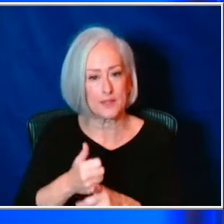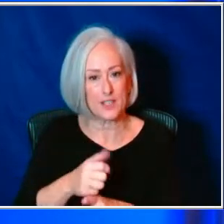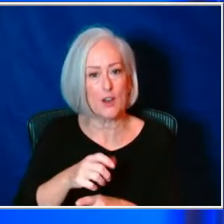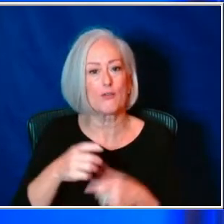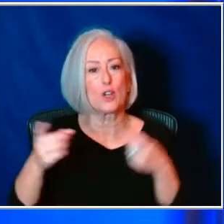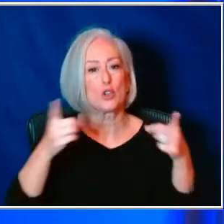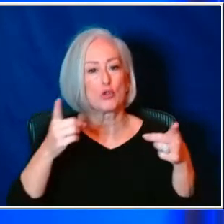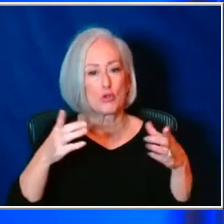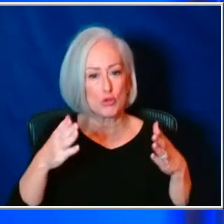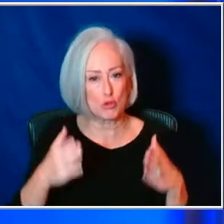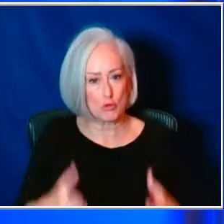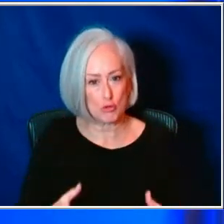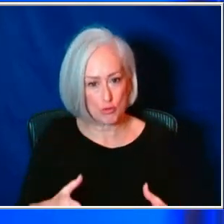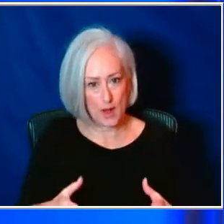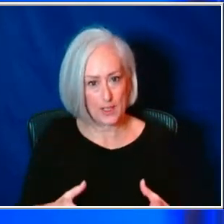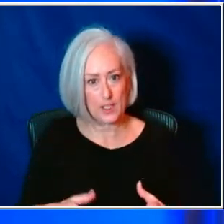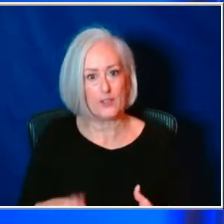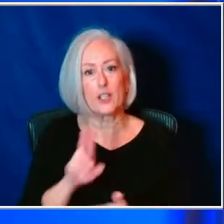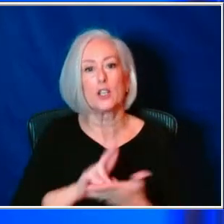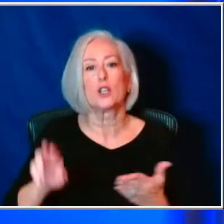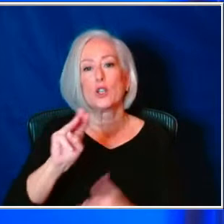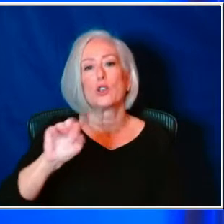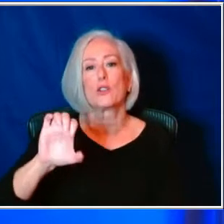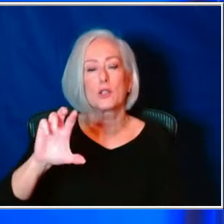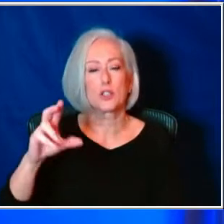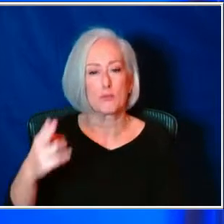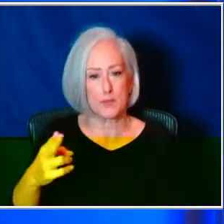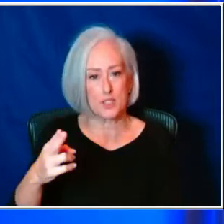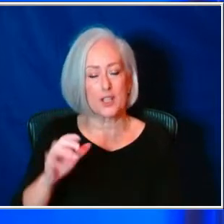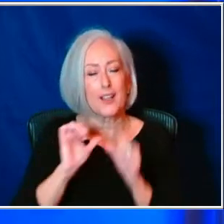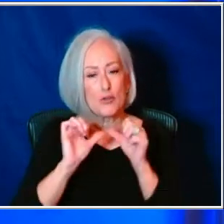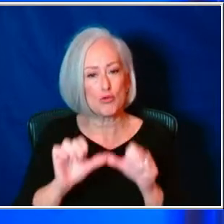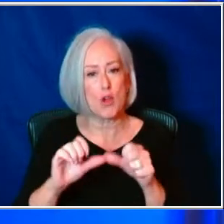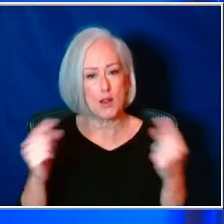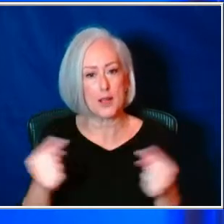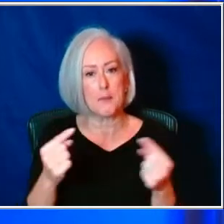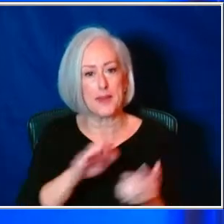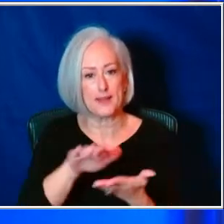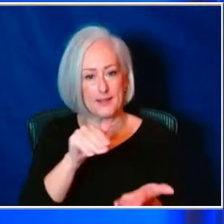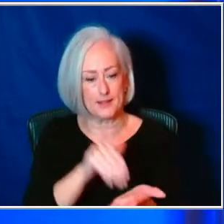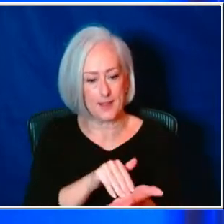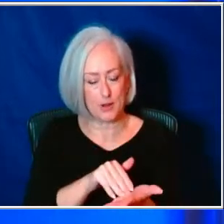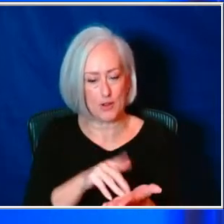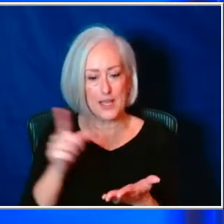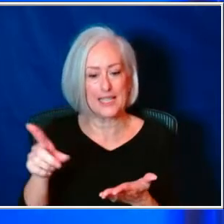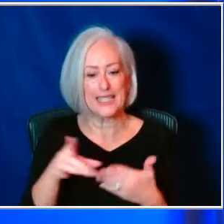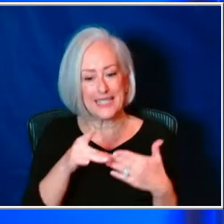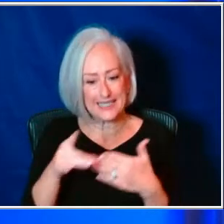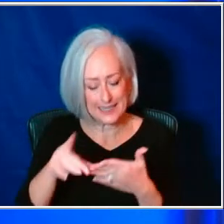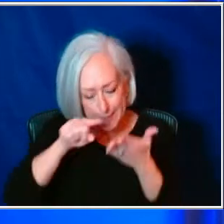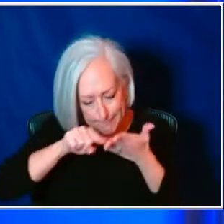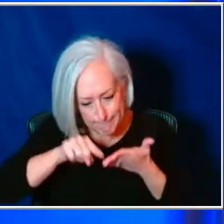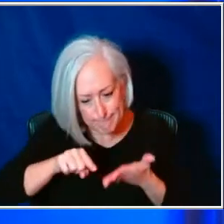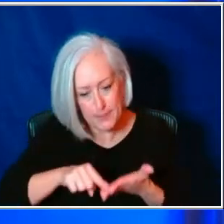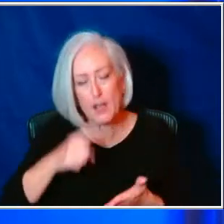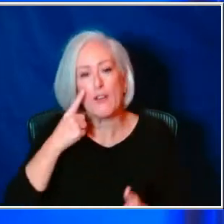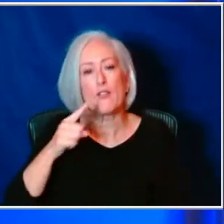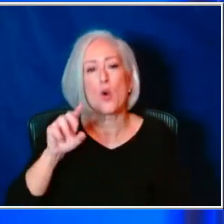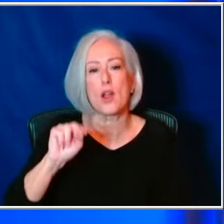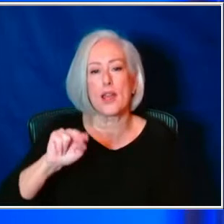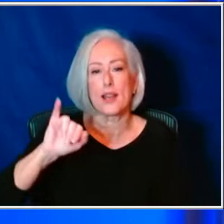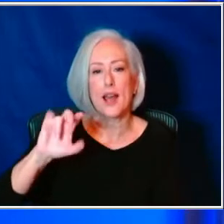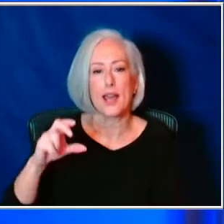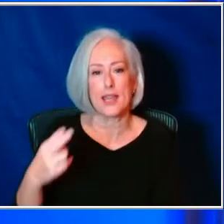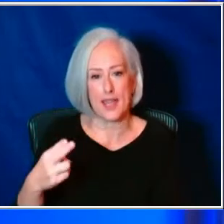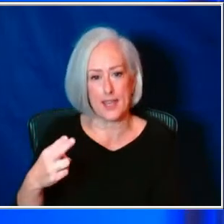at the University of Michigan. And he is one of the lead investigators on the NIH HEAL